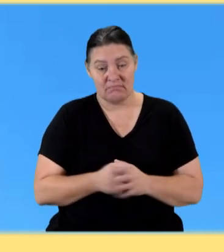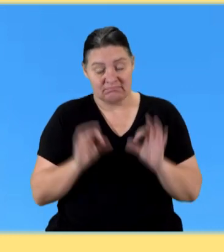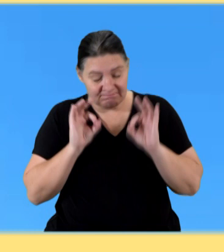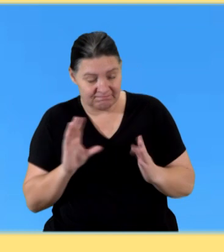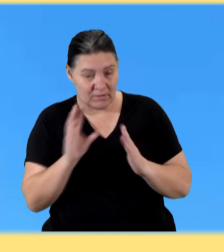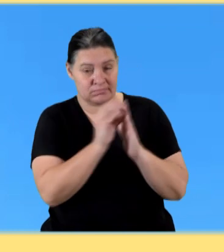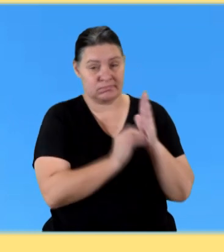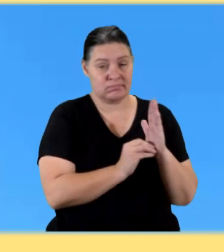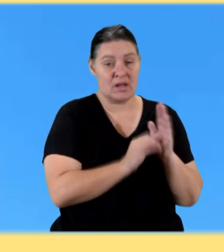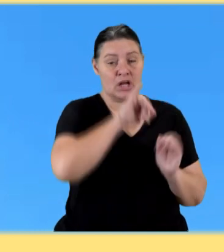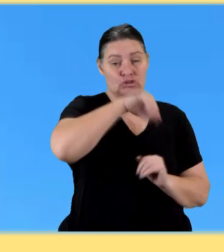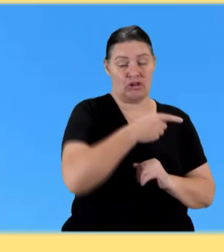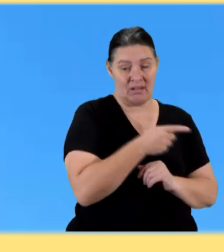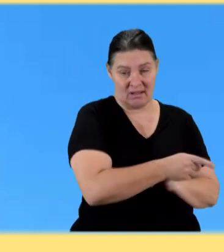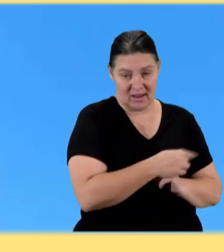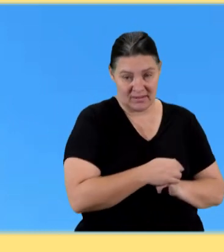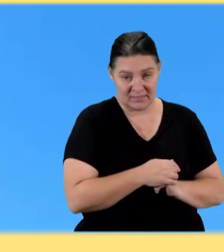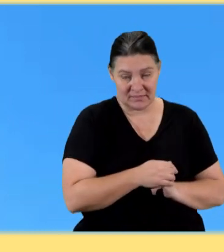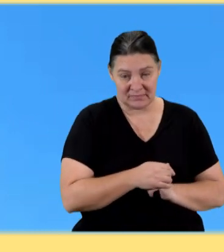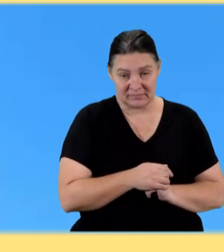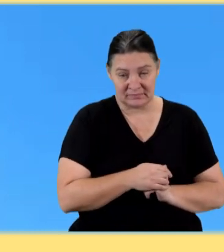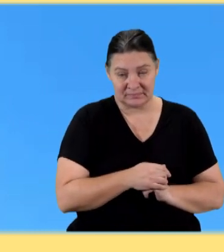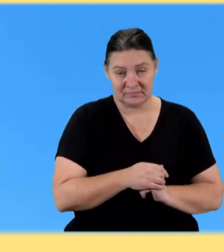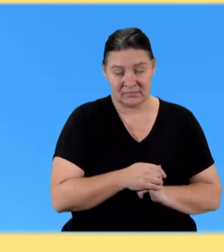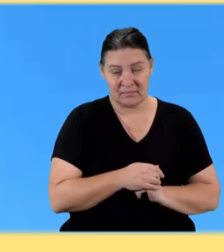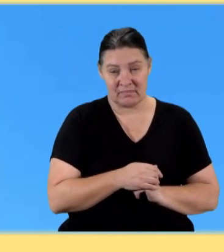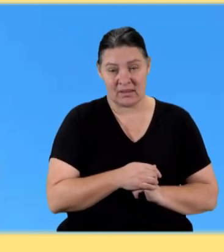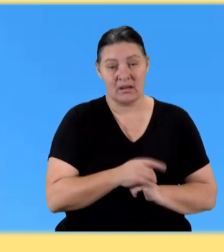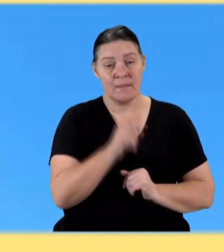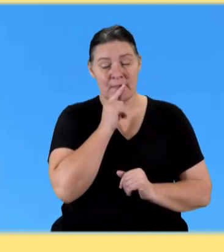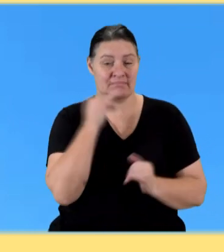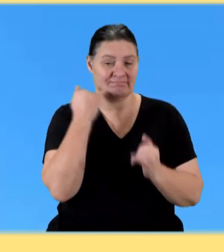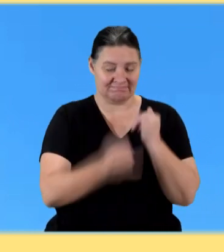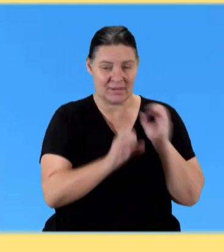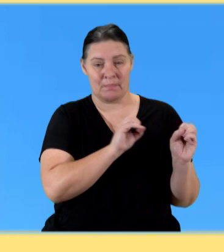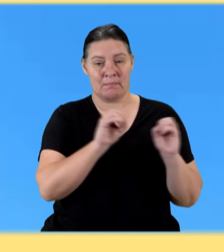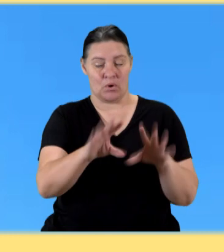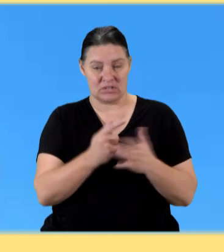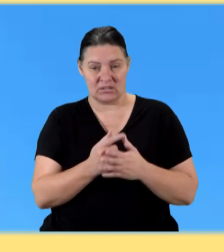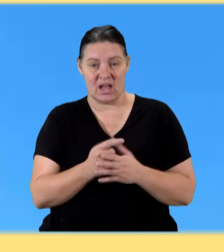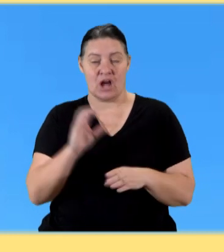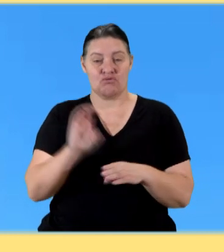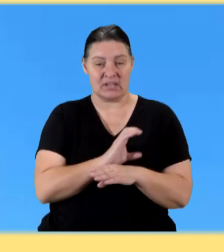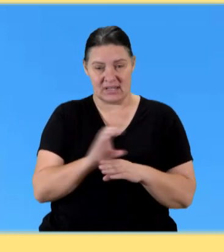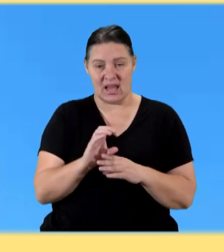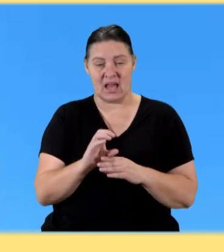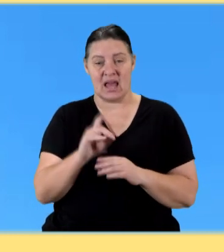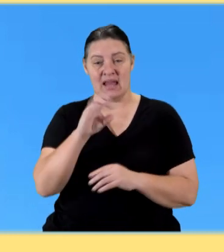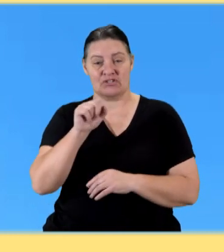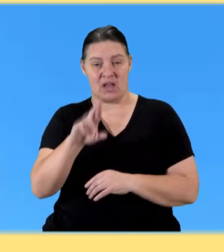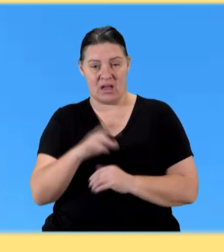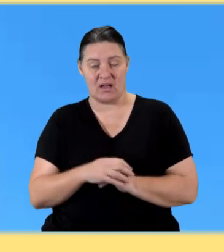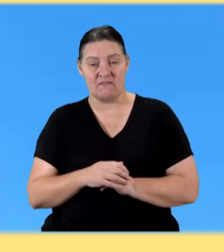and correctly recorded in the journals, so it was correct in the journals, was incorrectly posted to the creditors